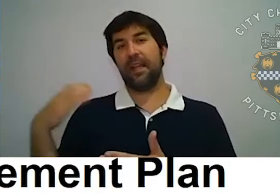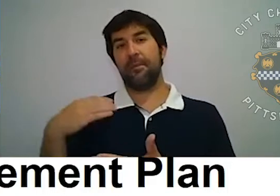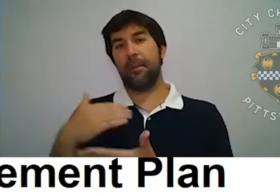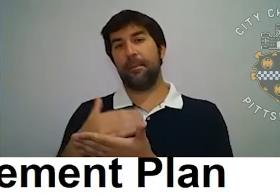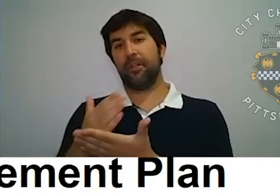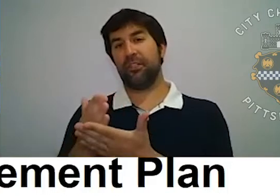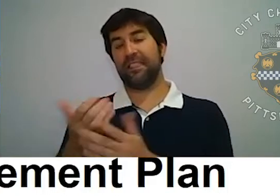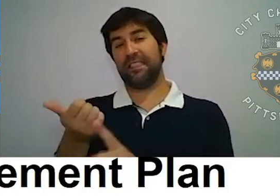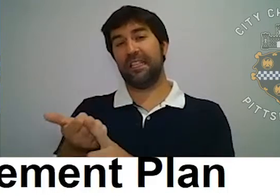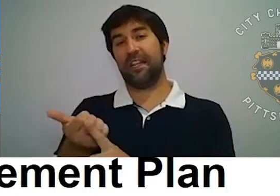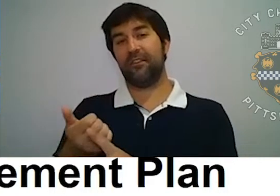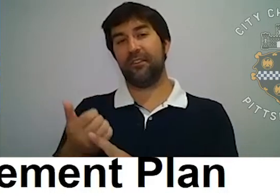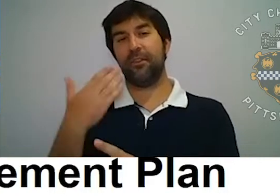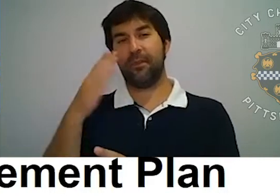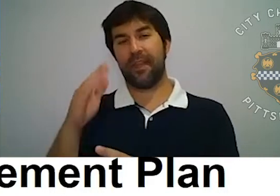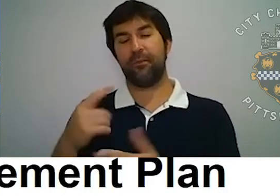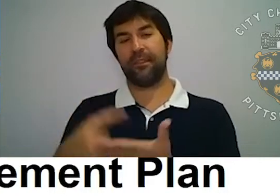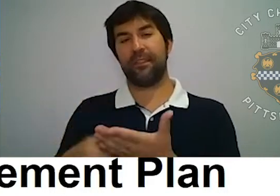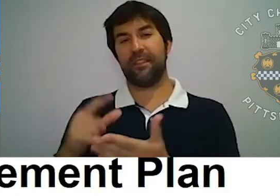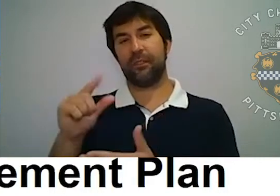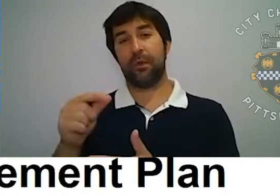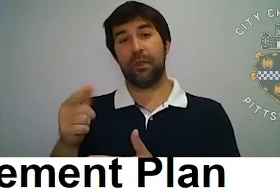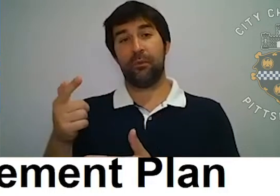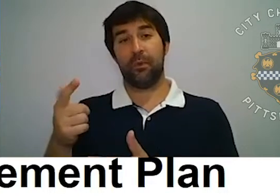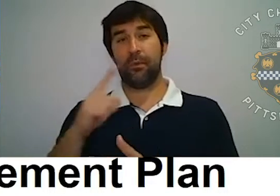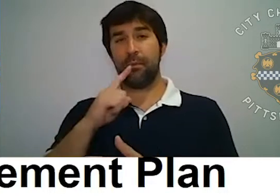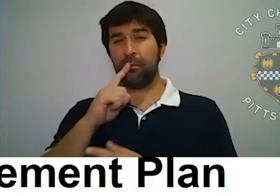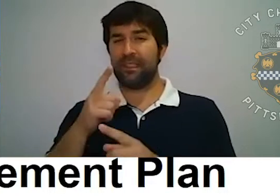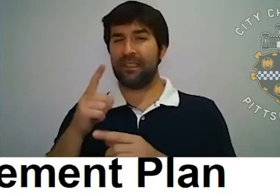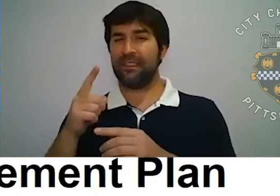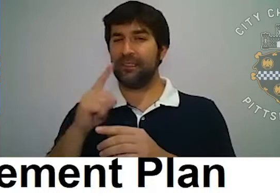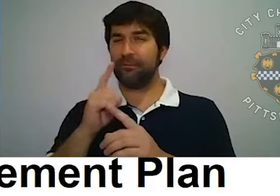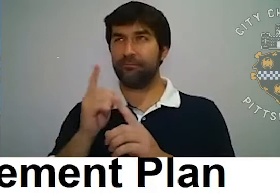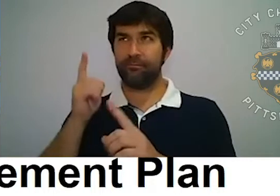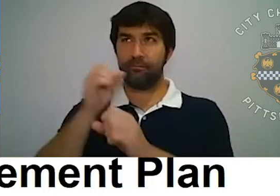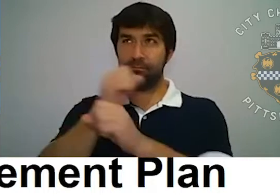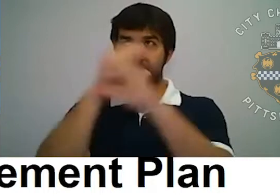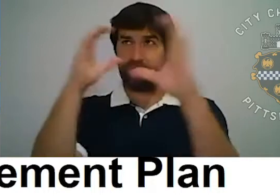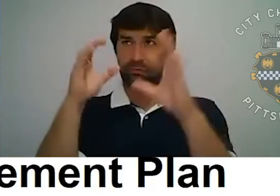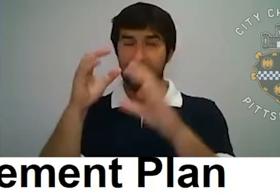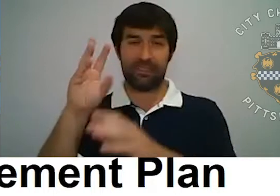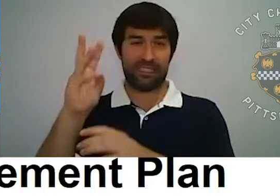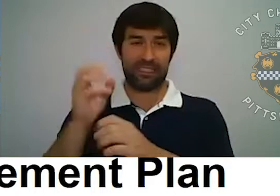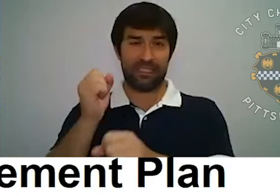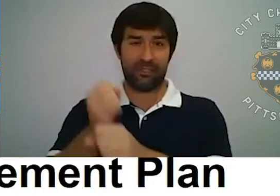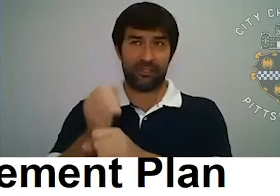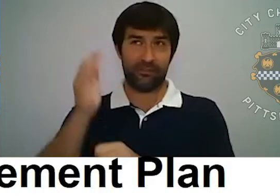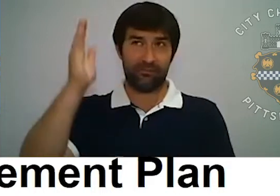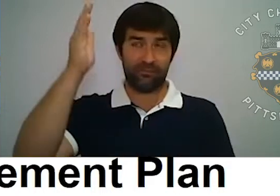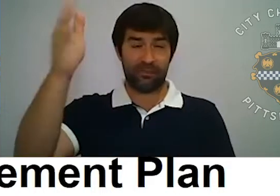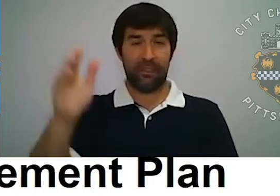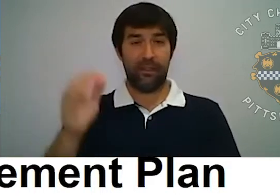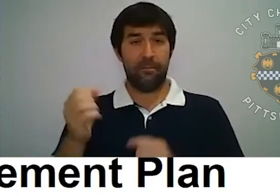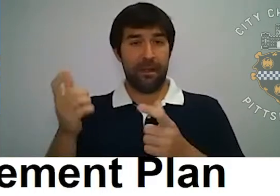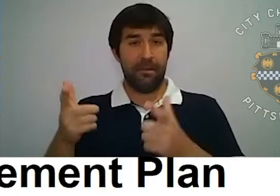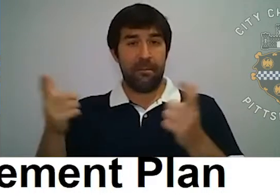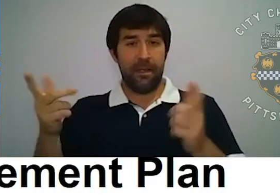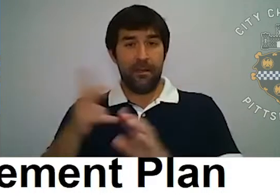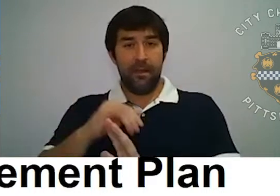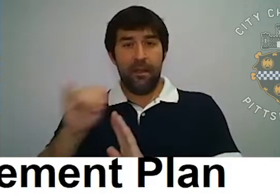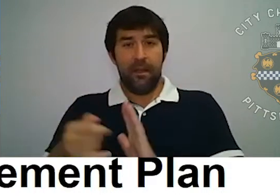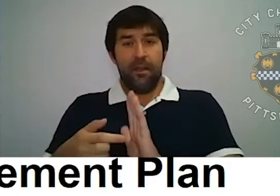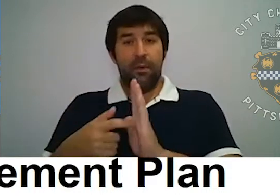Hello, good evening. My name is David Hutchinson. I'm the Assistant Director for Capital and Asset Management with the Mayor's Office of Management and Budget for the